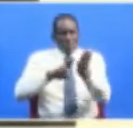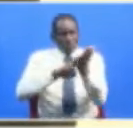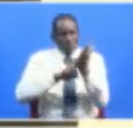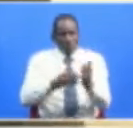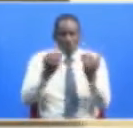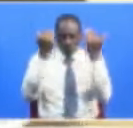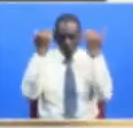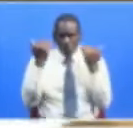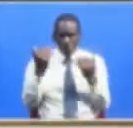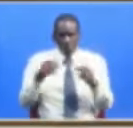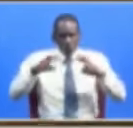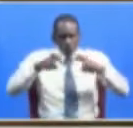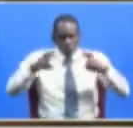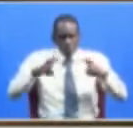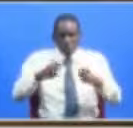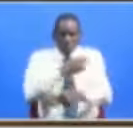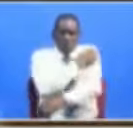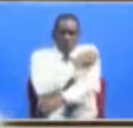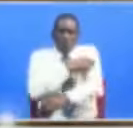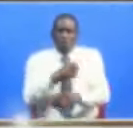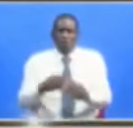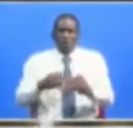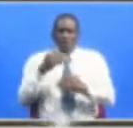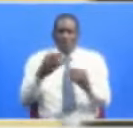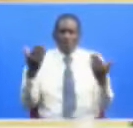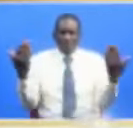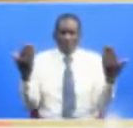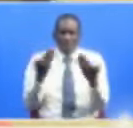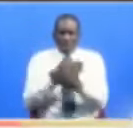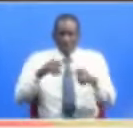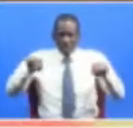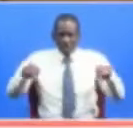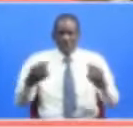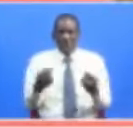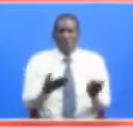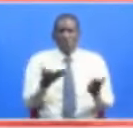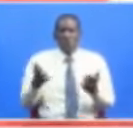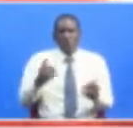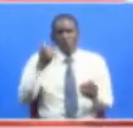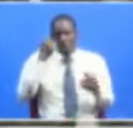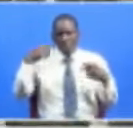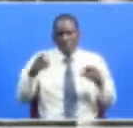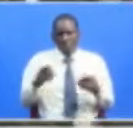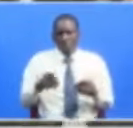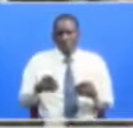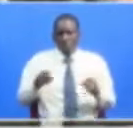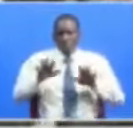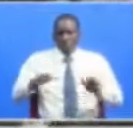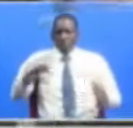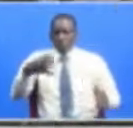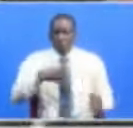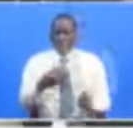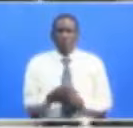of the court, to inspect the facility following the night-long raid that left patients traumatized.